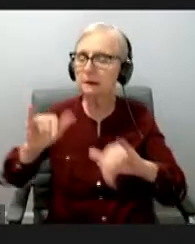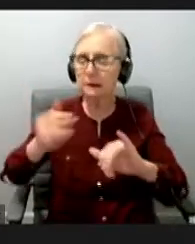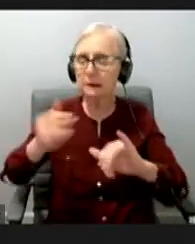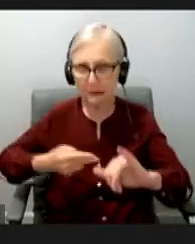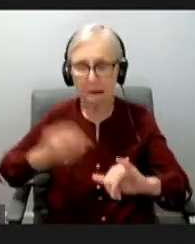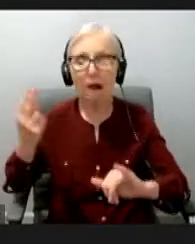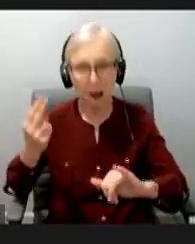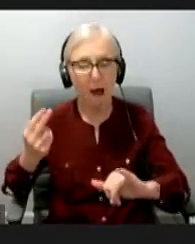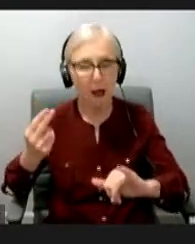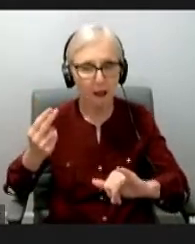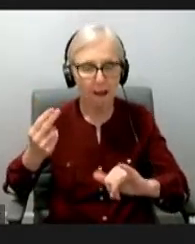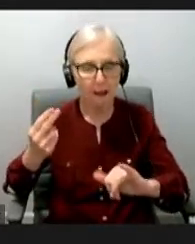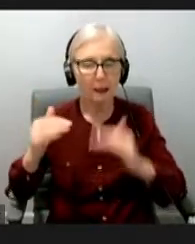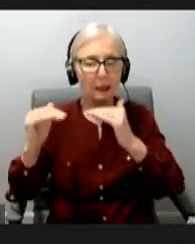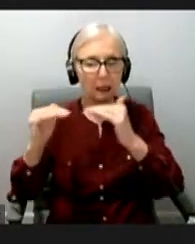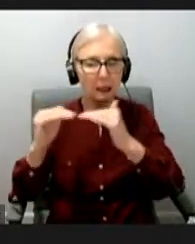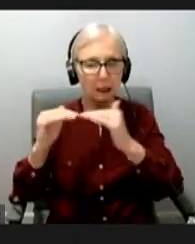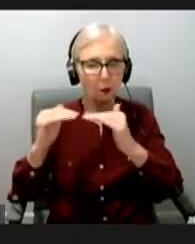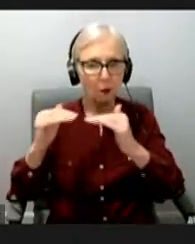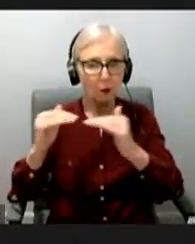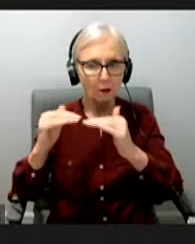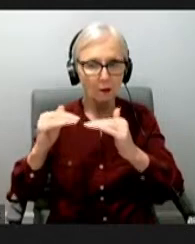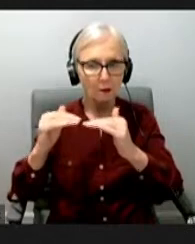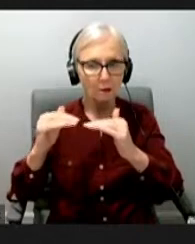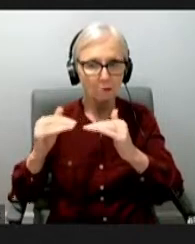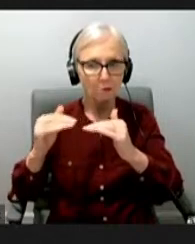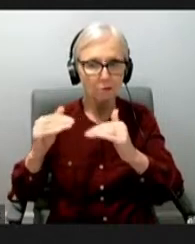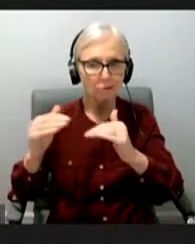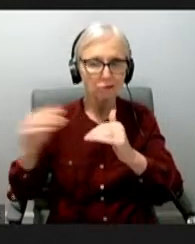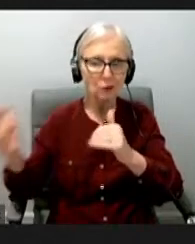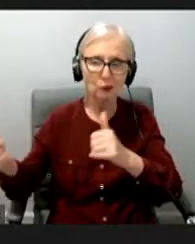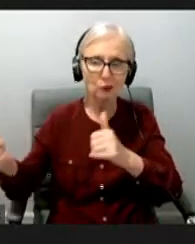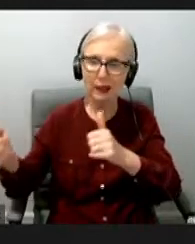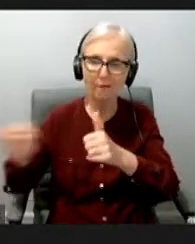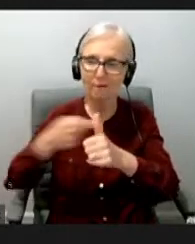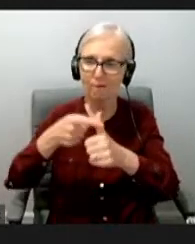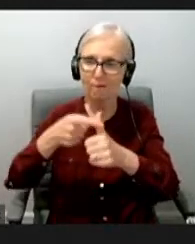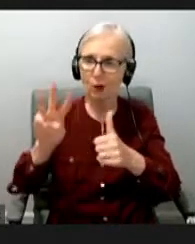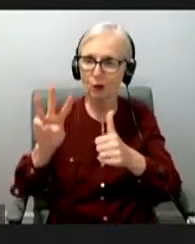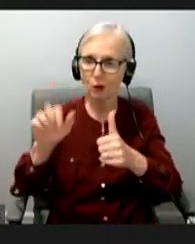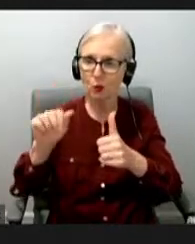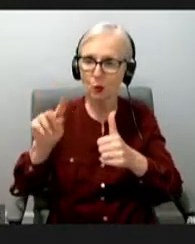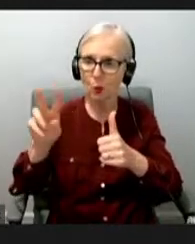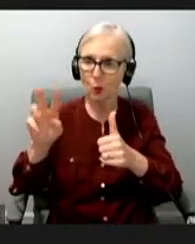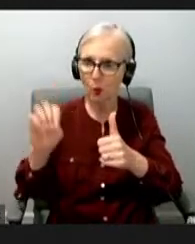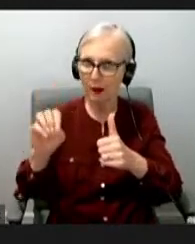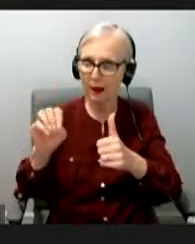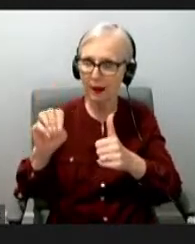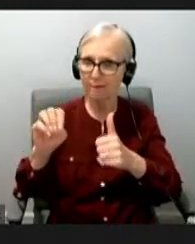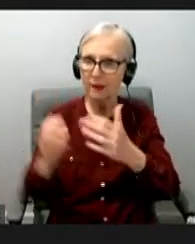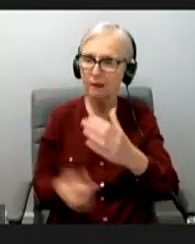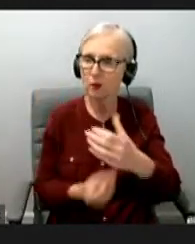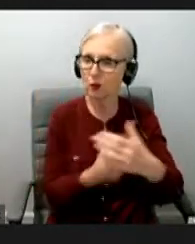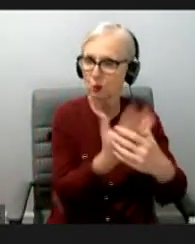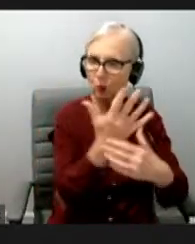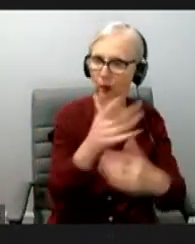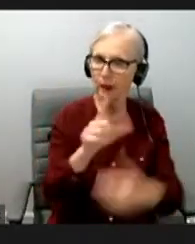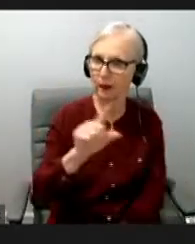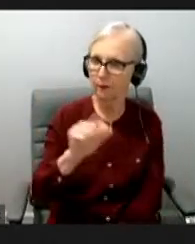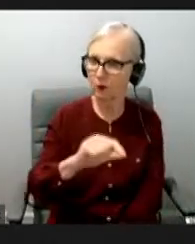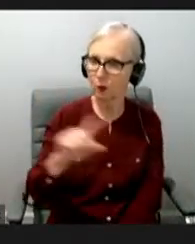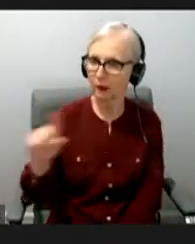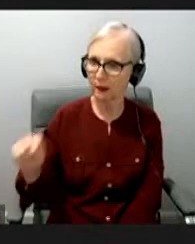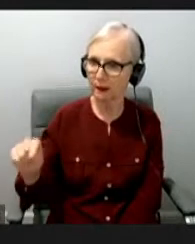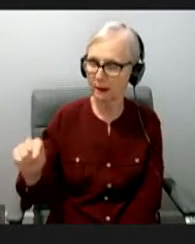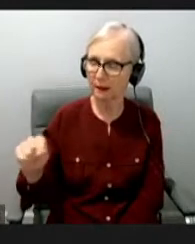high, equal to where we were during the first wave in the spring of 2020. Still working with